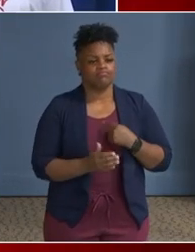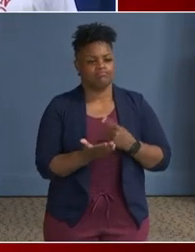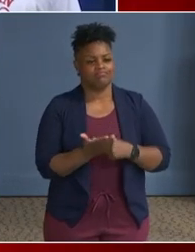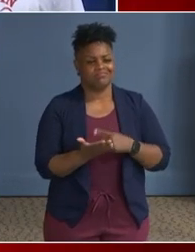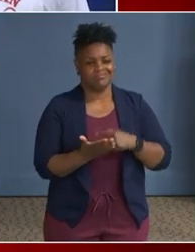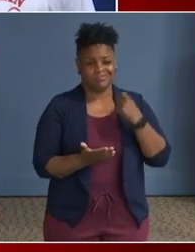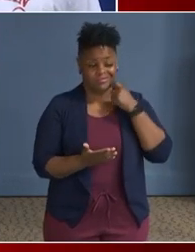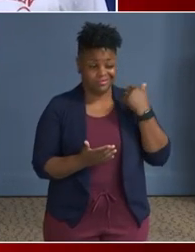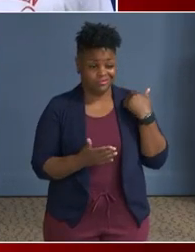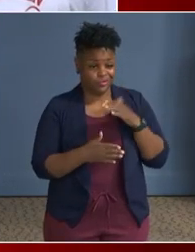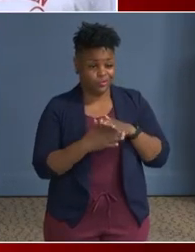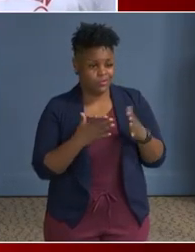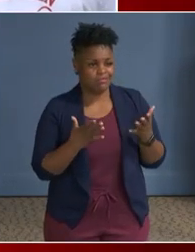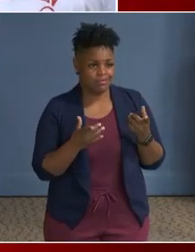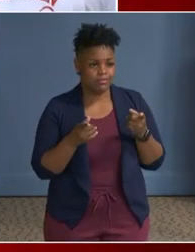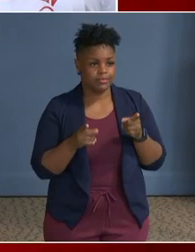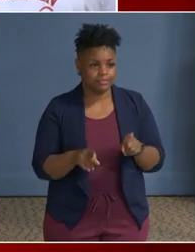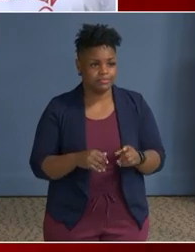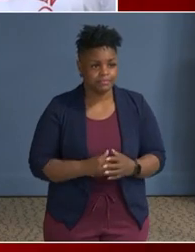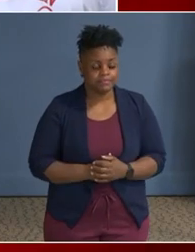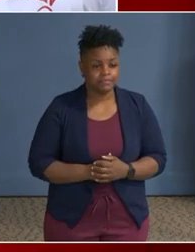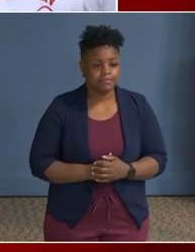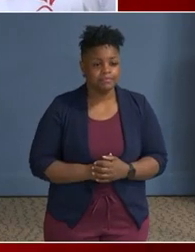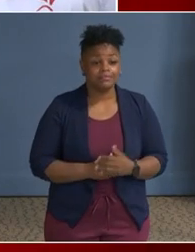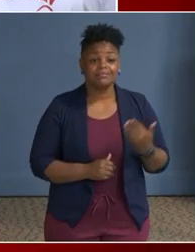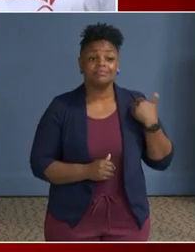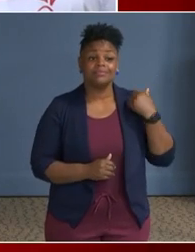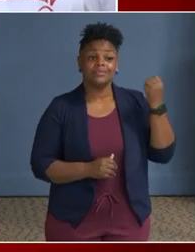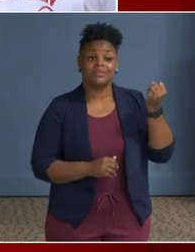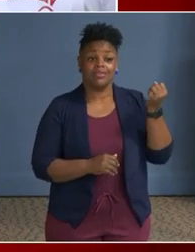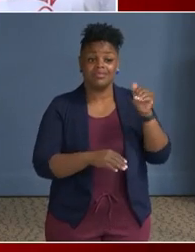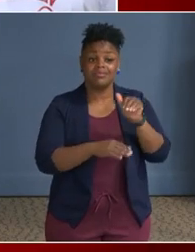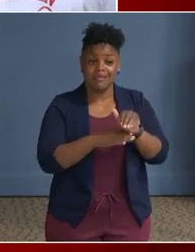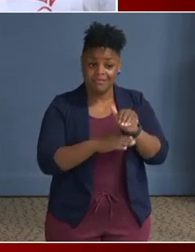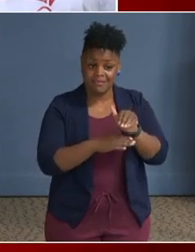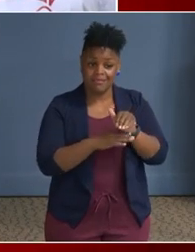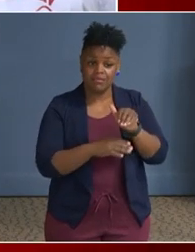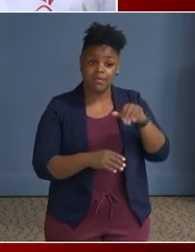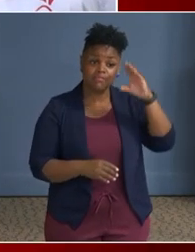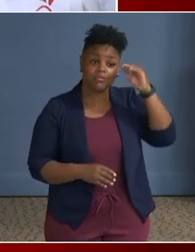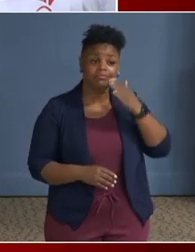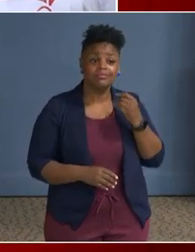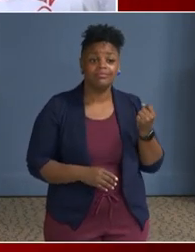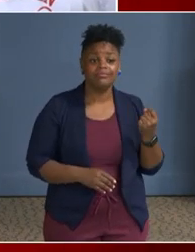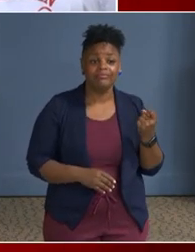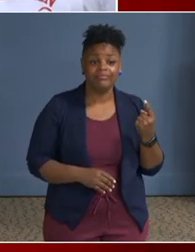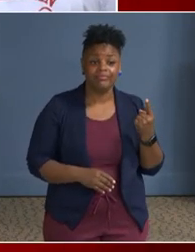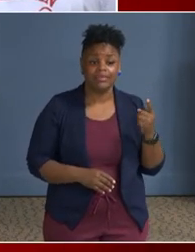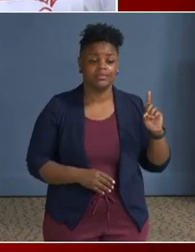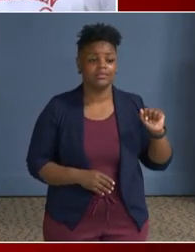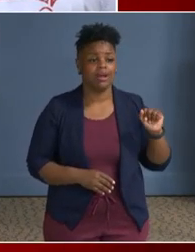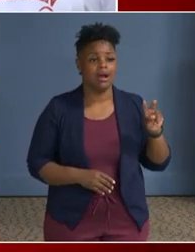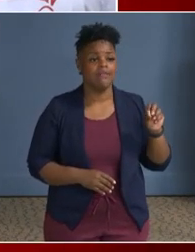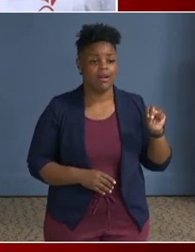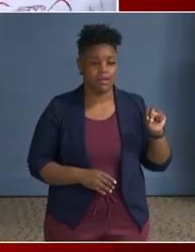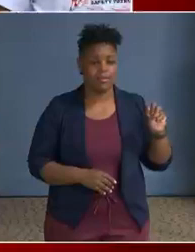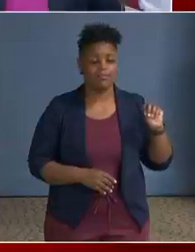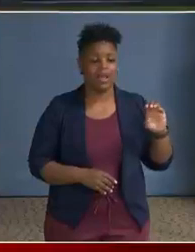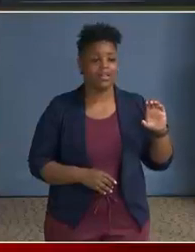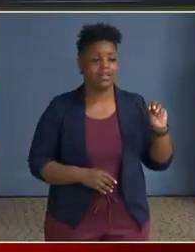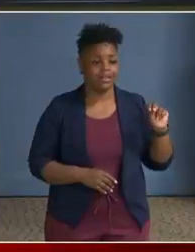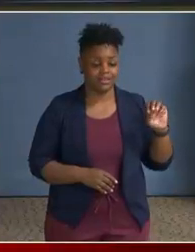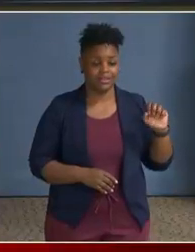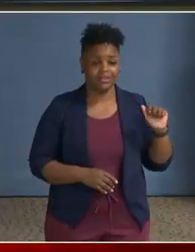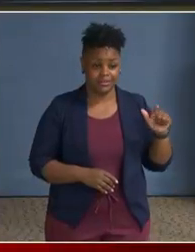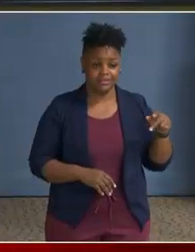weekend. On Saturday night, an 11-year-old, Davon McNeil, was shot and killed while